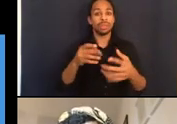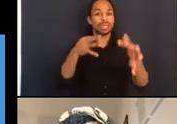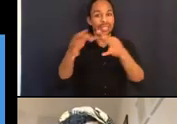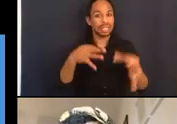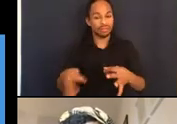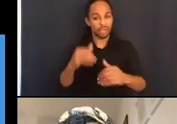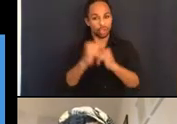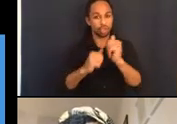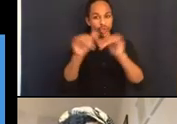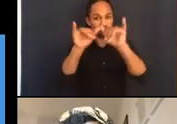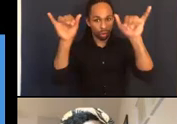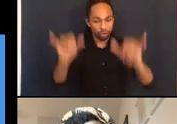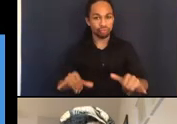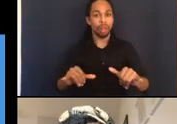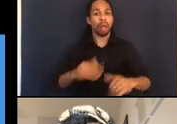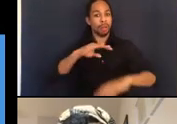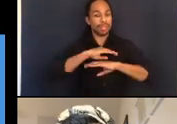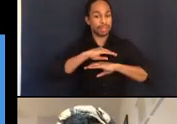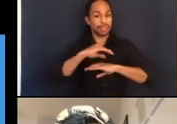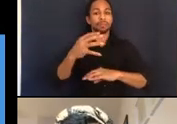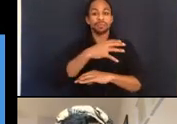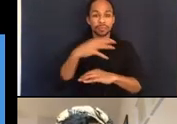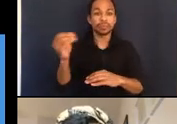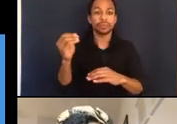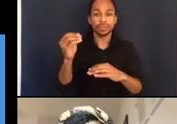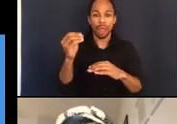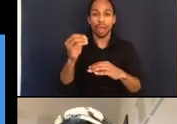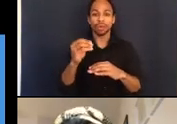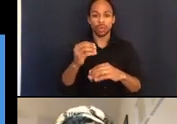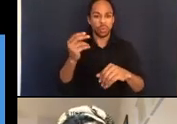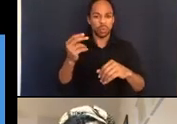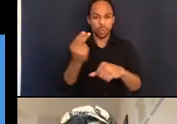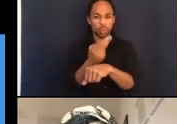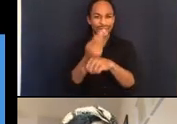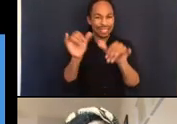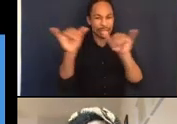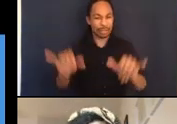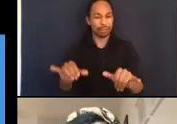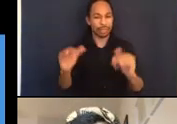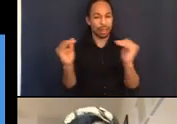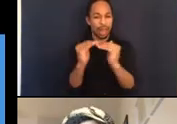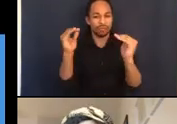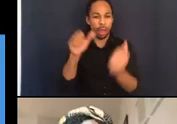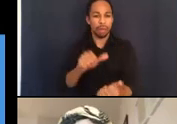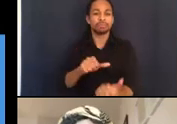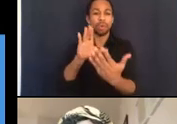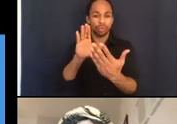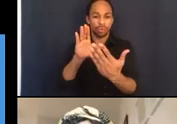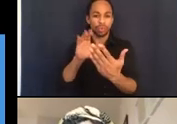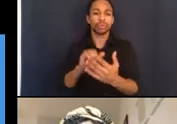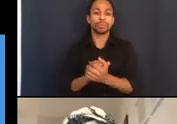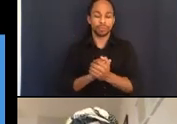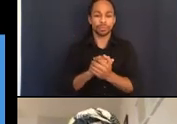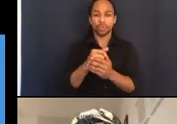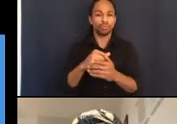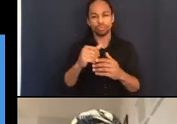contextualize health within using a systems level approach. And it's meant to be introductory and widely adaptable to different medical schools across the